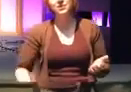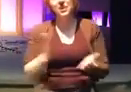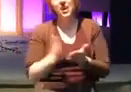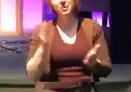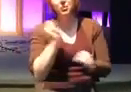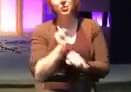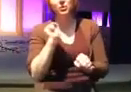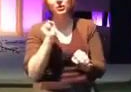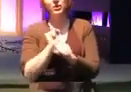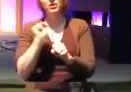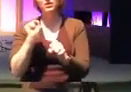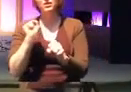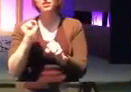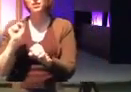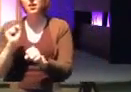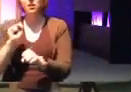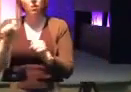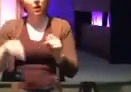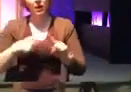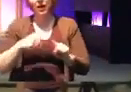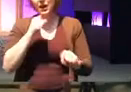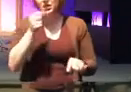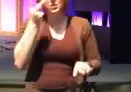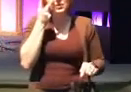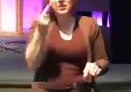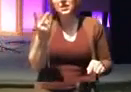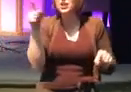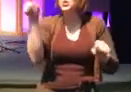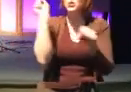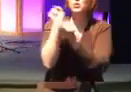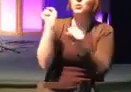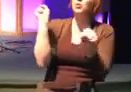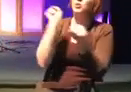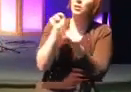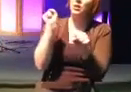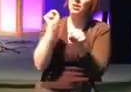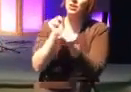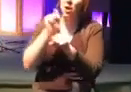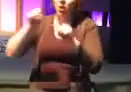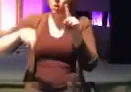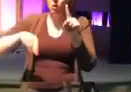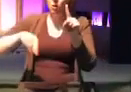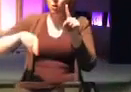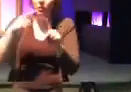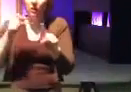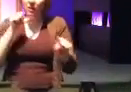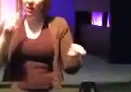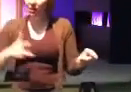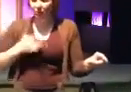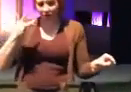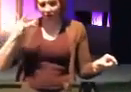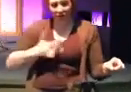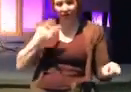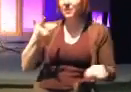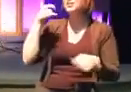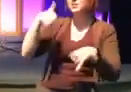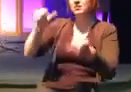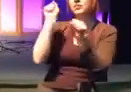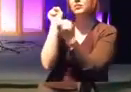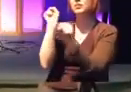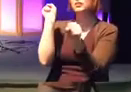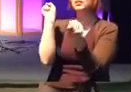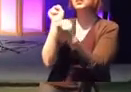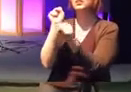never stop working. Even when I don't feel it, you're working. Even when I don't see it,